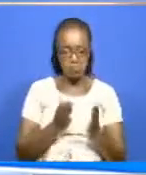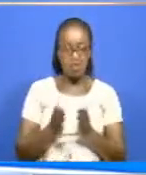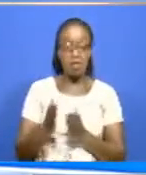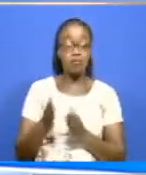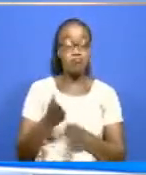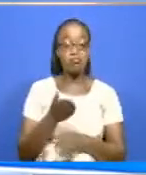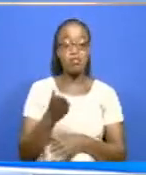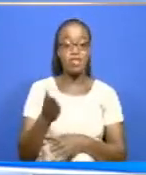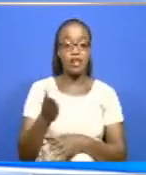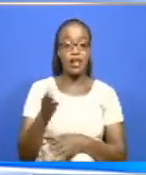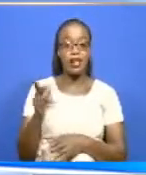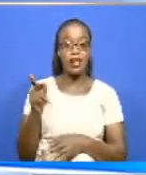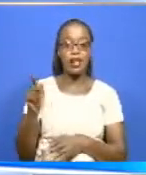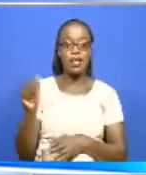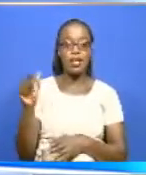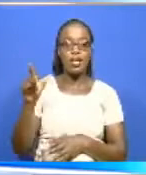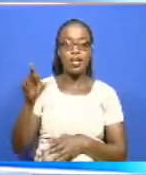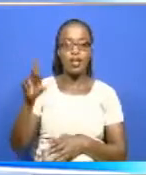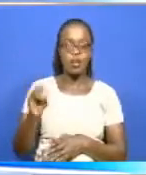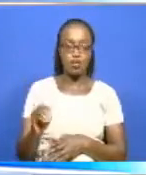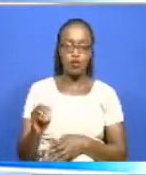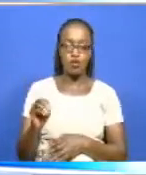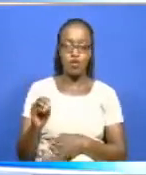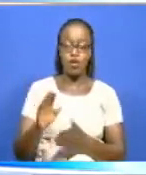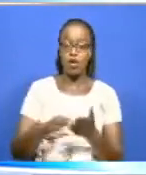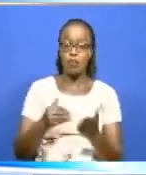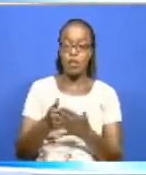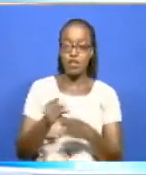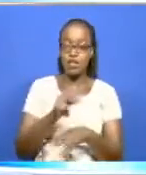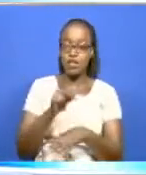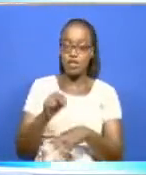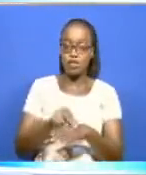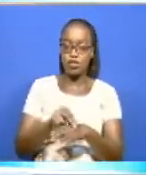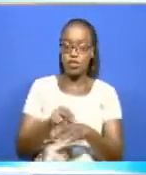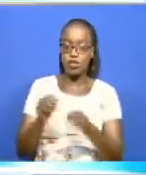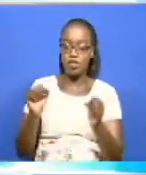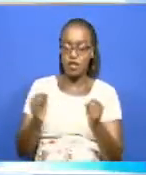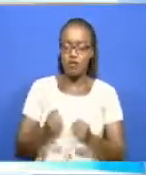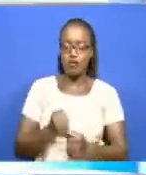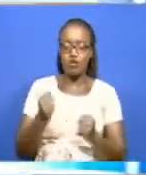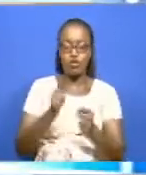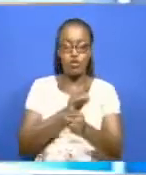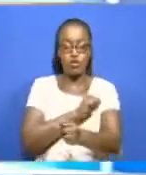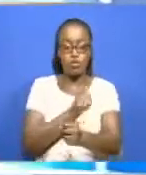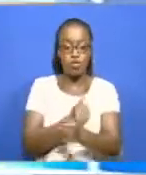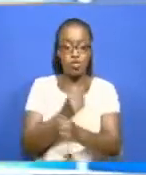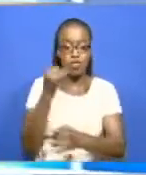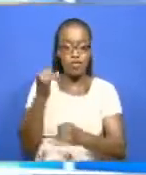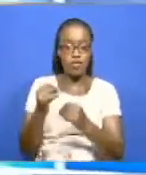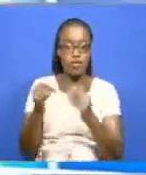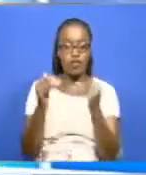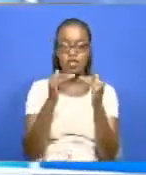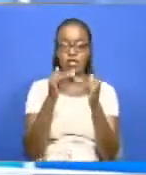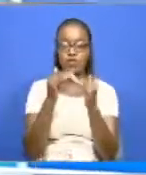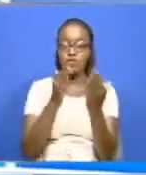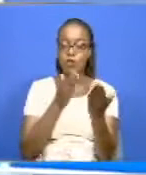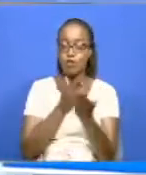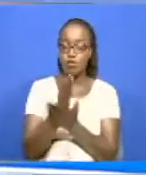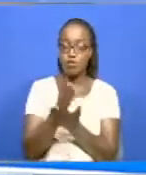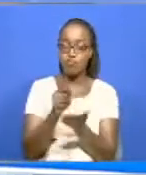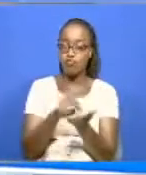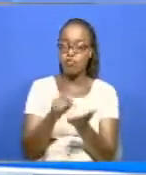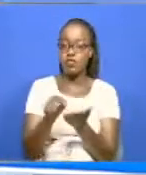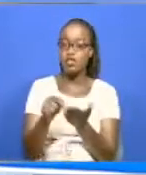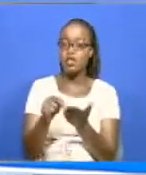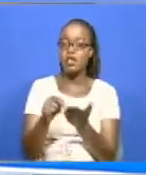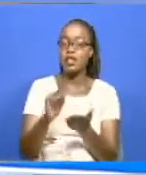Research Organization has already applied to the National Biosafety Authority, which is in the final stages of approving the seed.